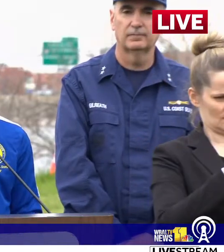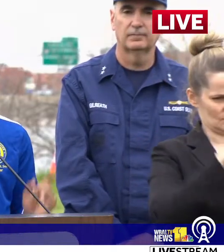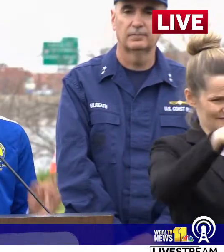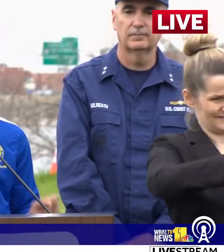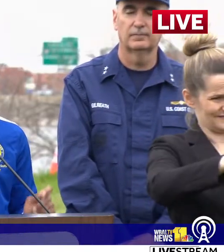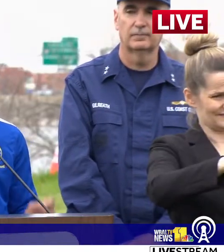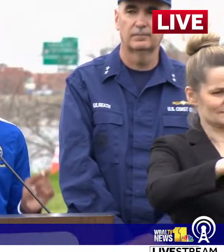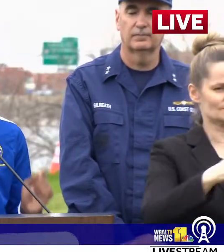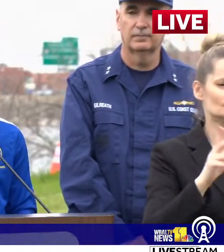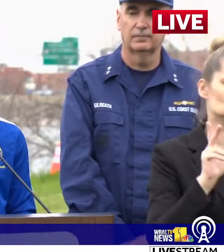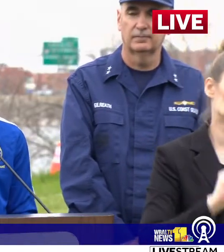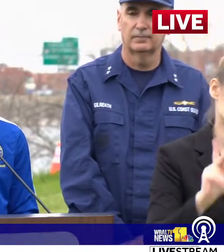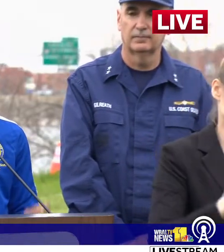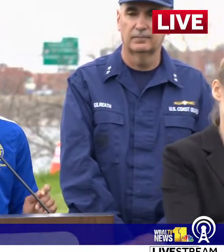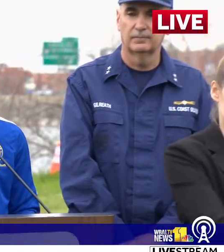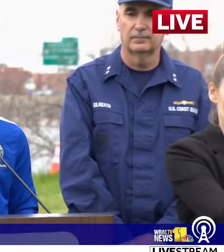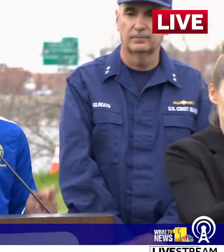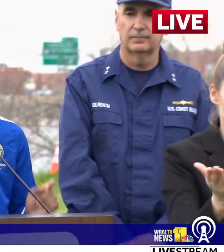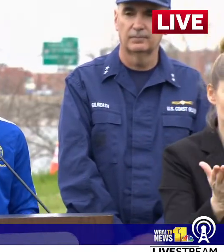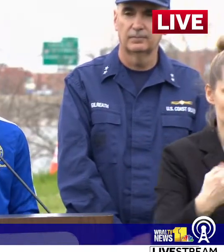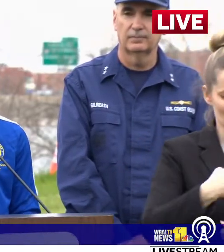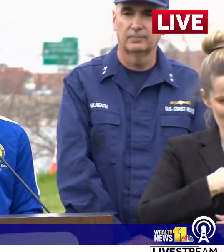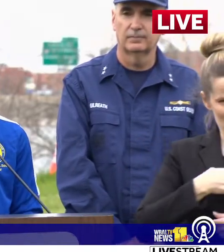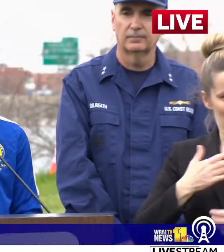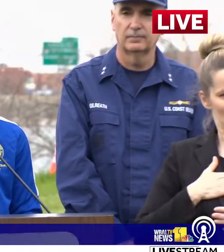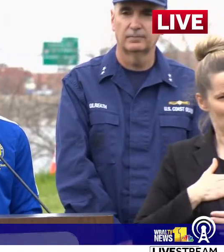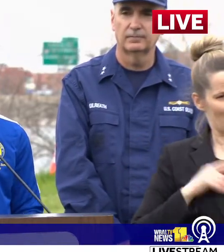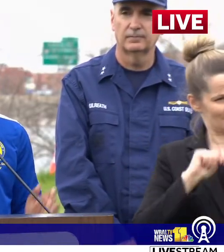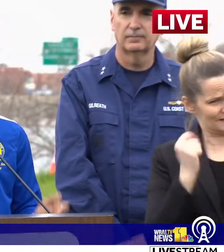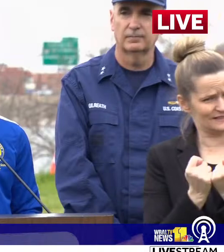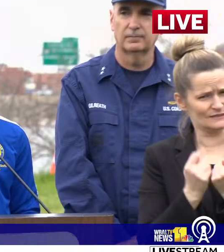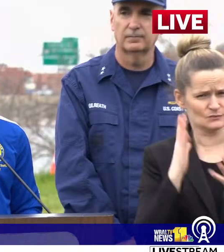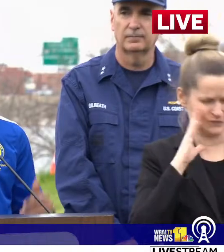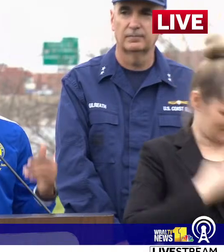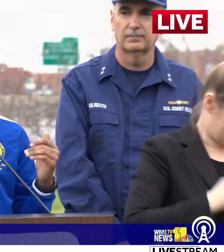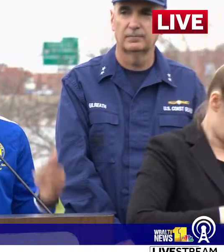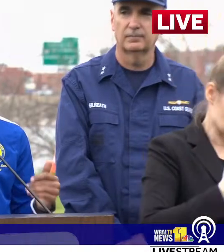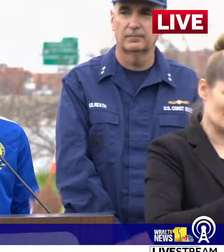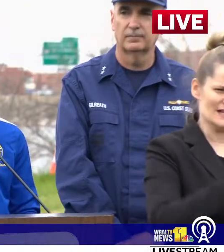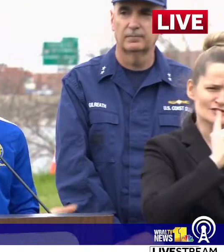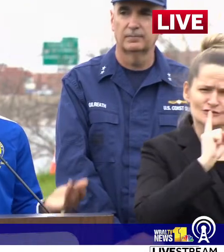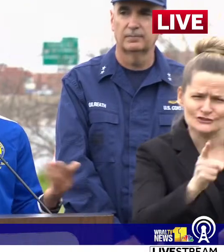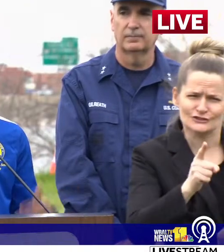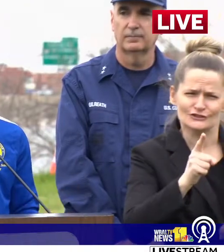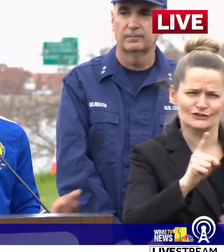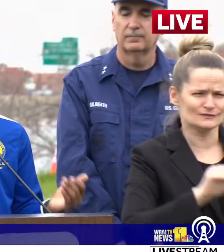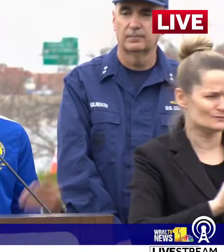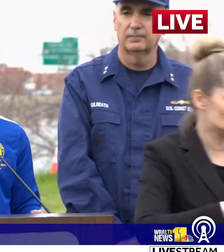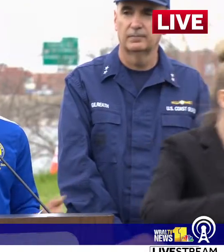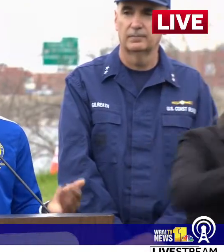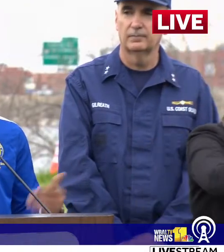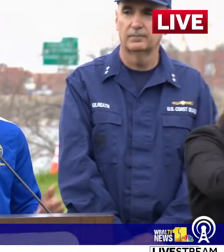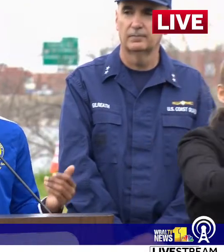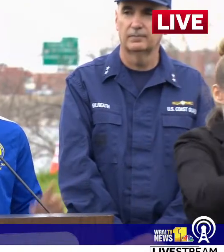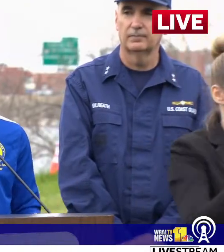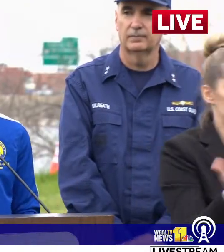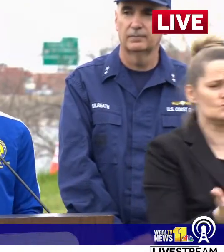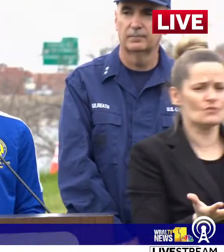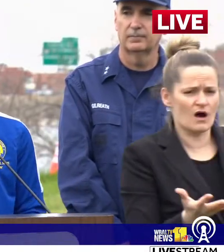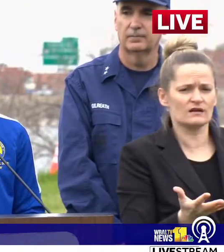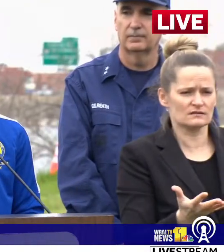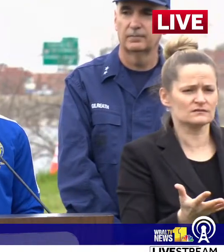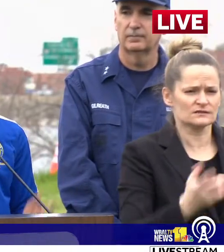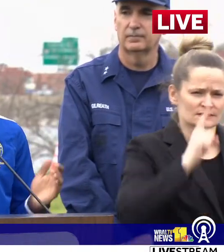remain focused on ensuring no one forgets. One of our critical priorities has to and will continue to be bringing home